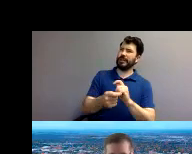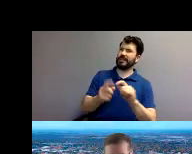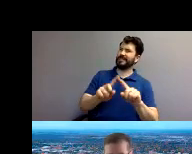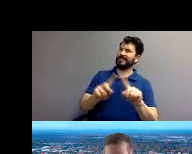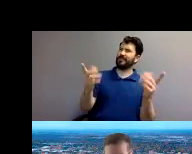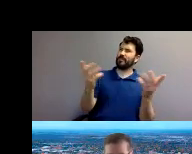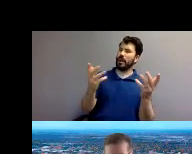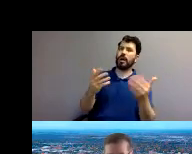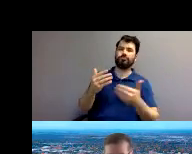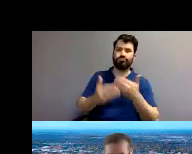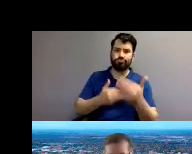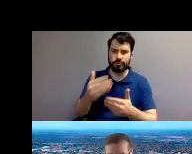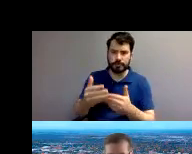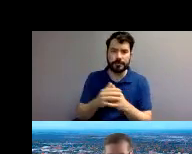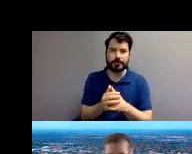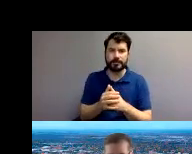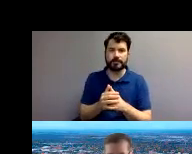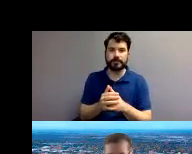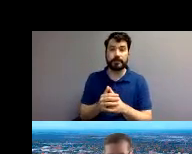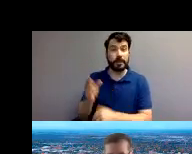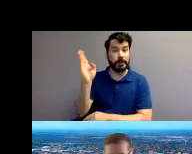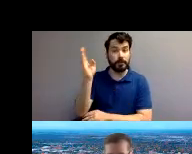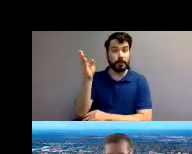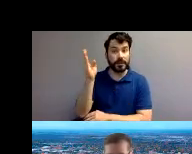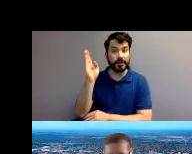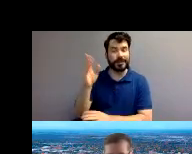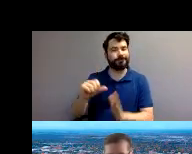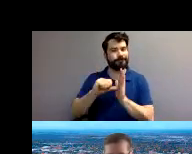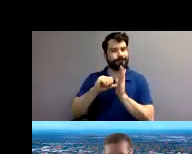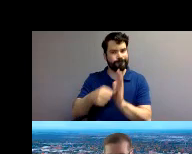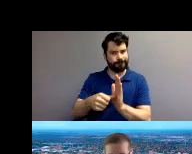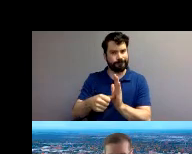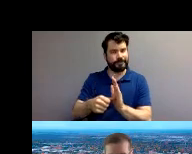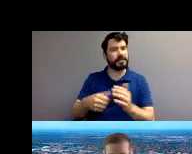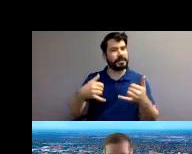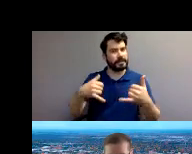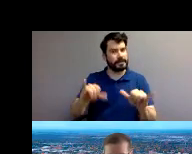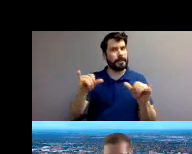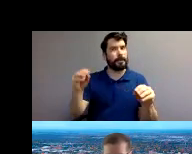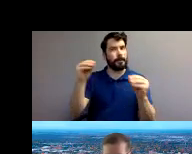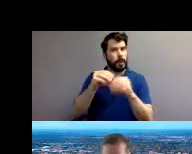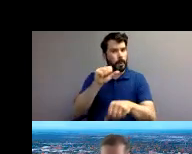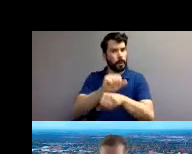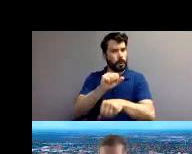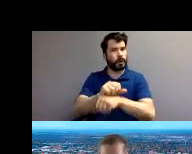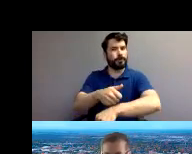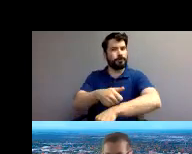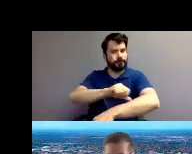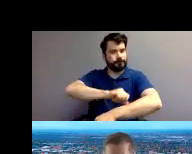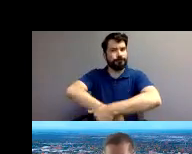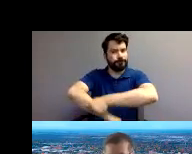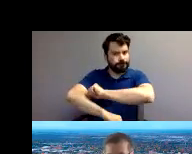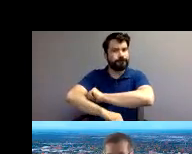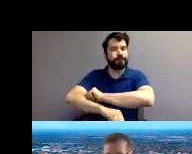We've outlined in our presentation that there's still work to be done by the subcommittees and various departments to